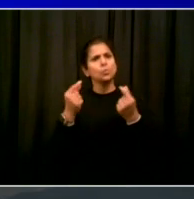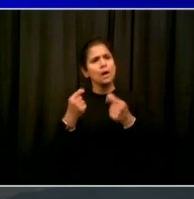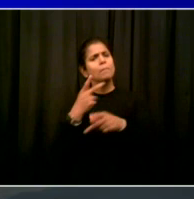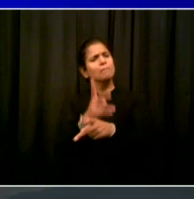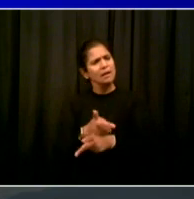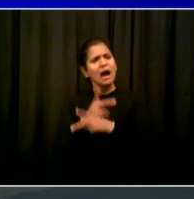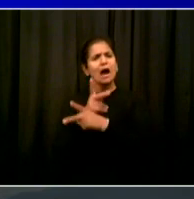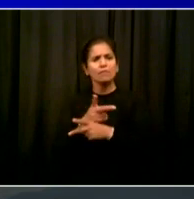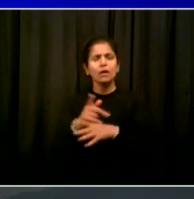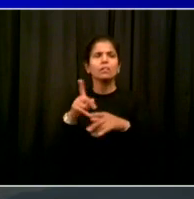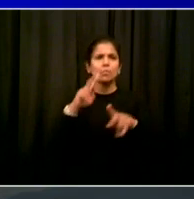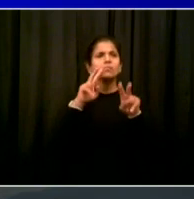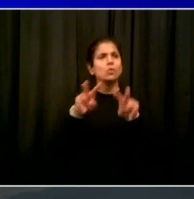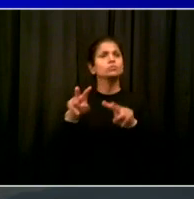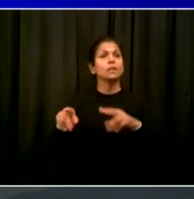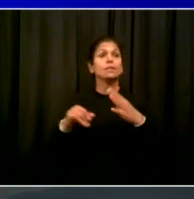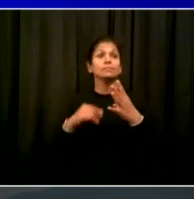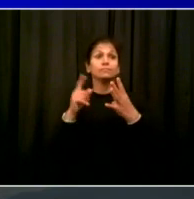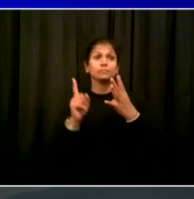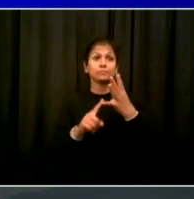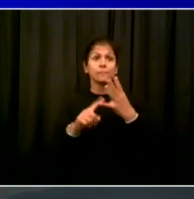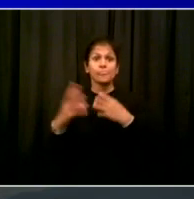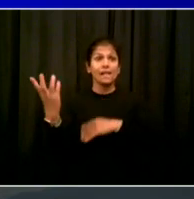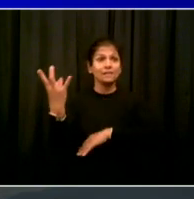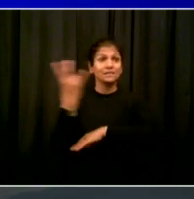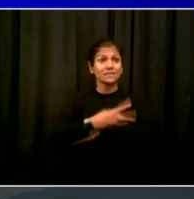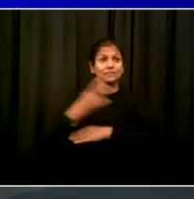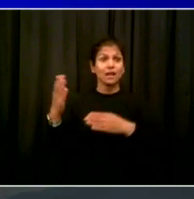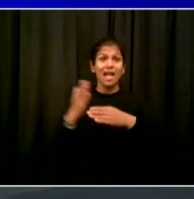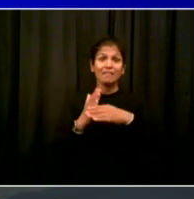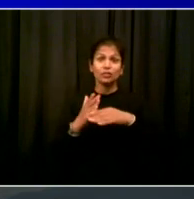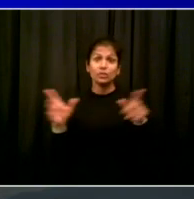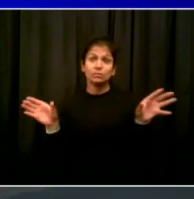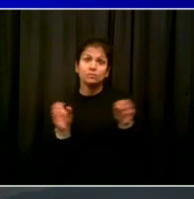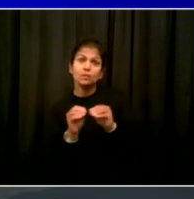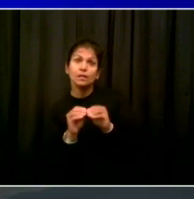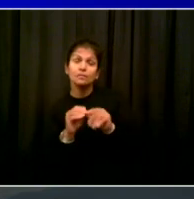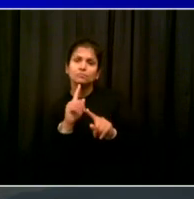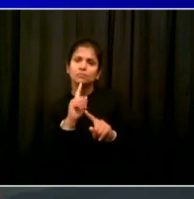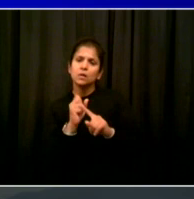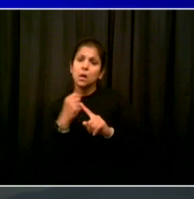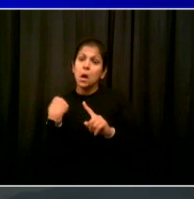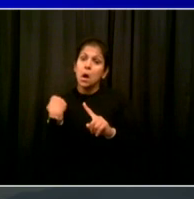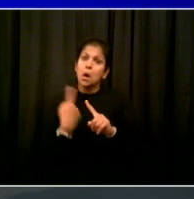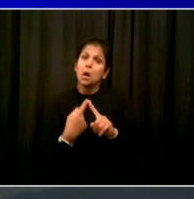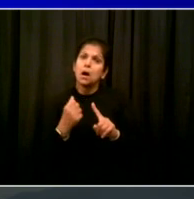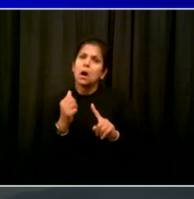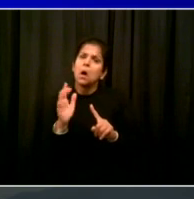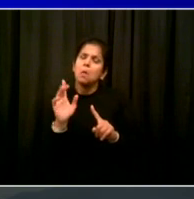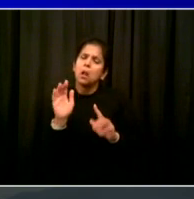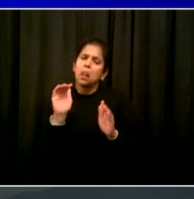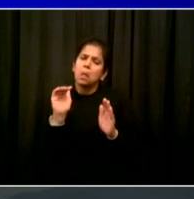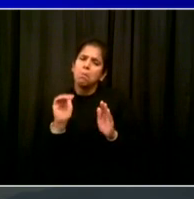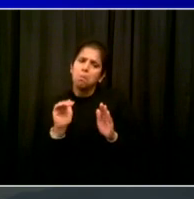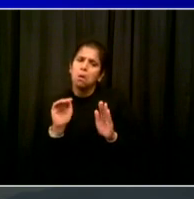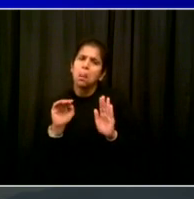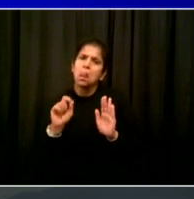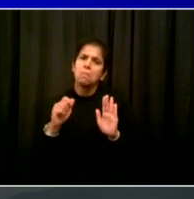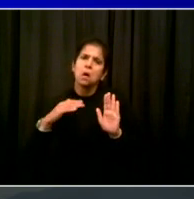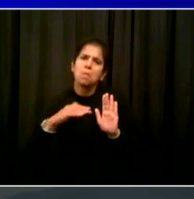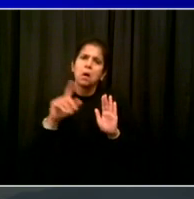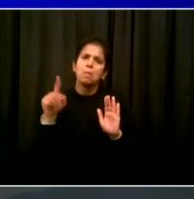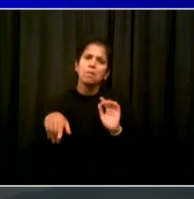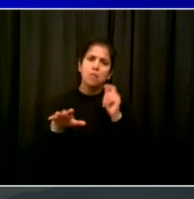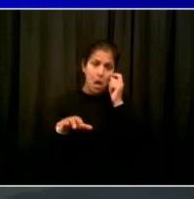said yesterday we have been hovering in the neighborhood of 1.5% to 1.75% over the last couple of weeks. This is the first time that number has